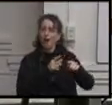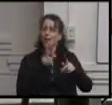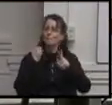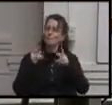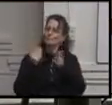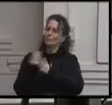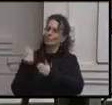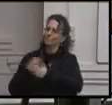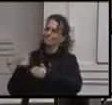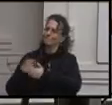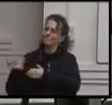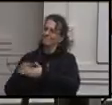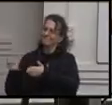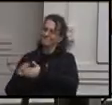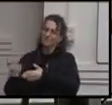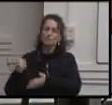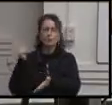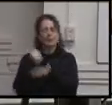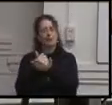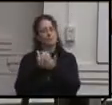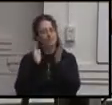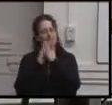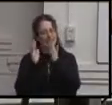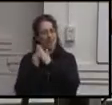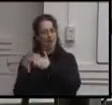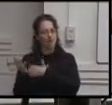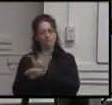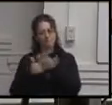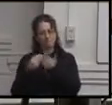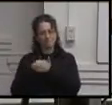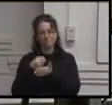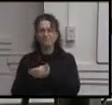This is just a photo of the charging stations.